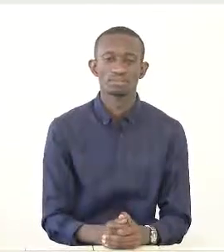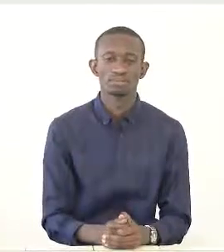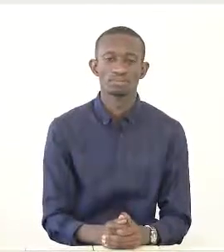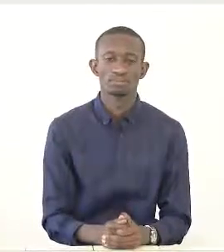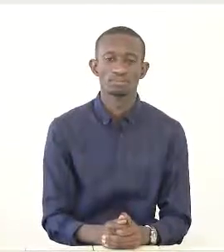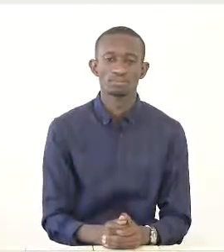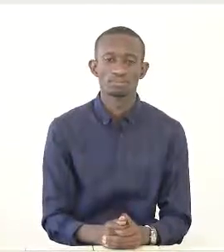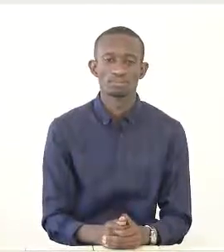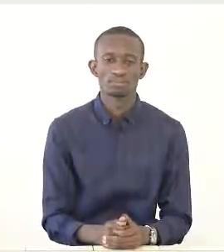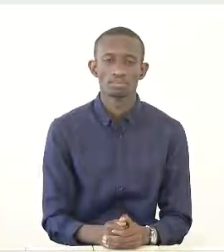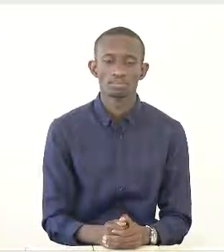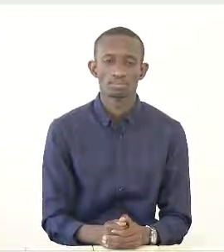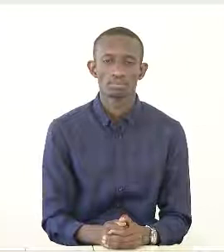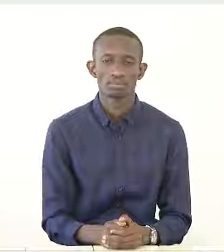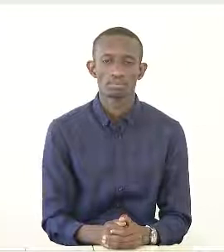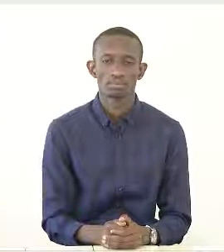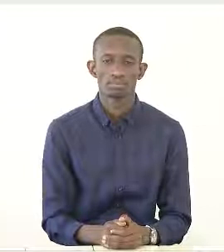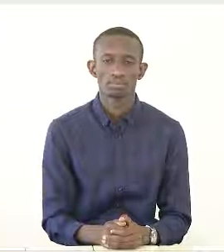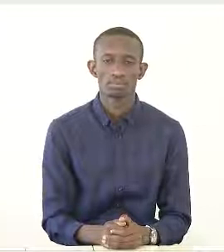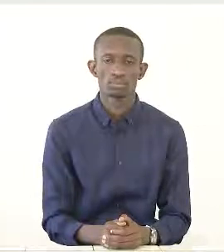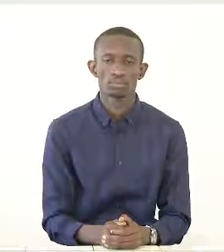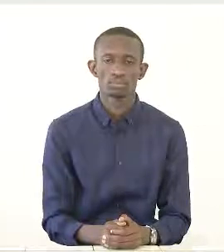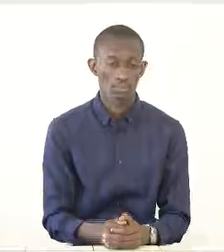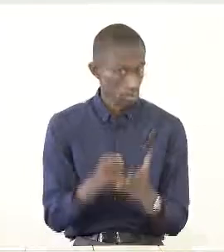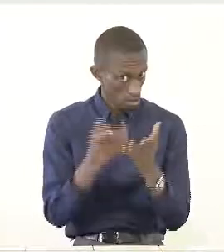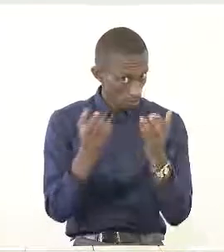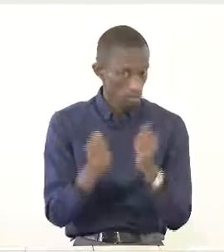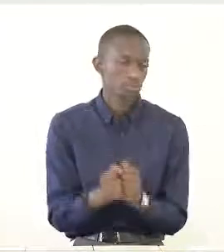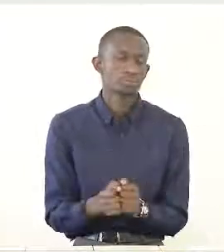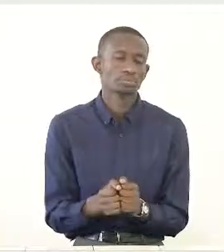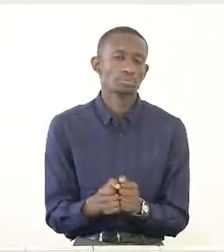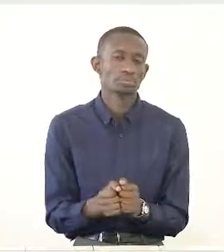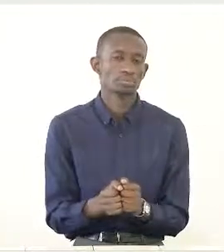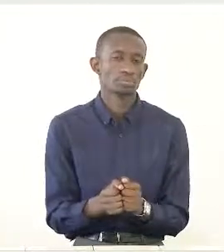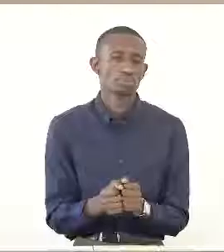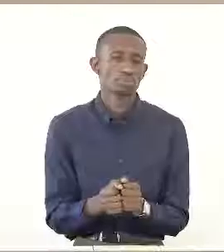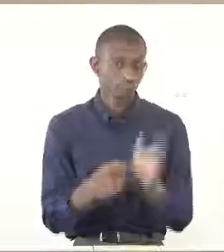Let me take the same example.